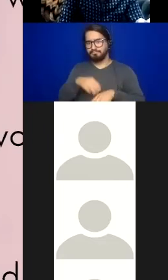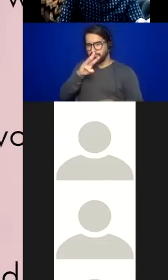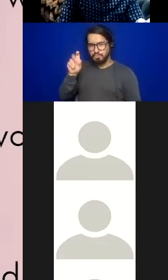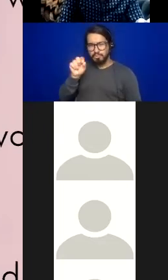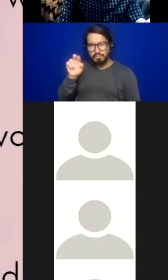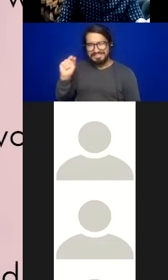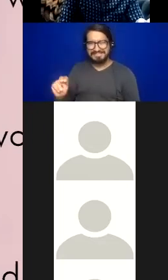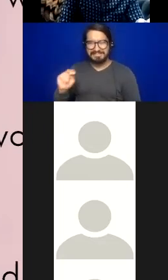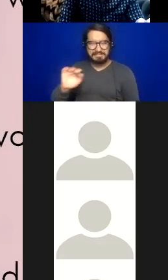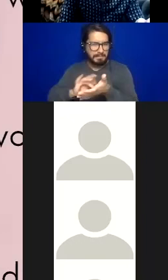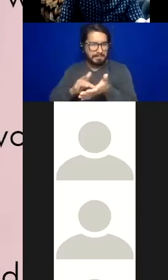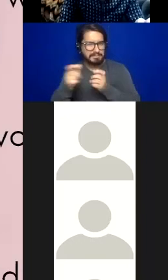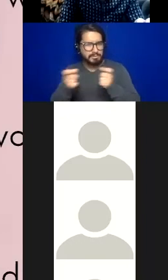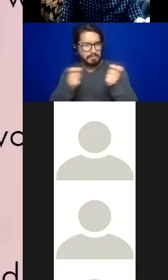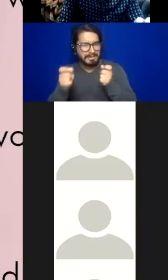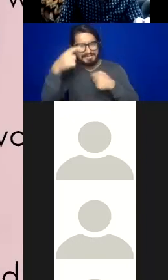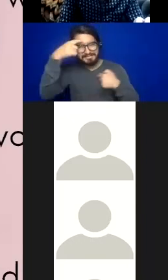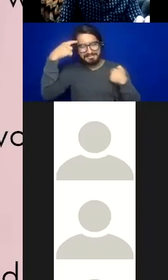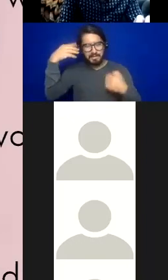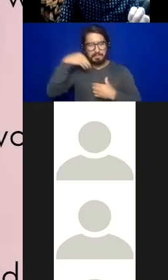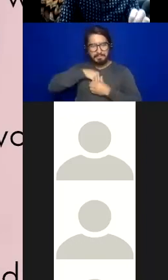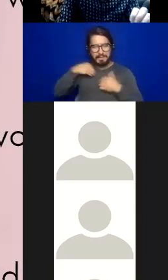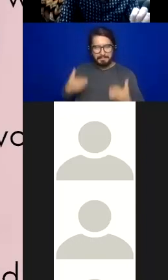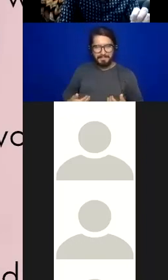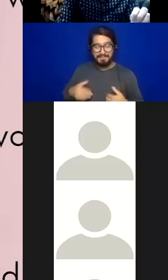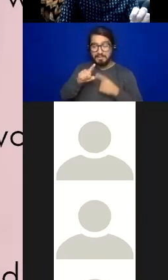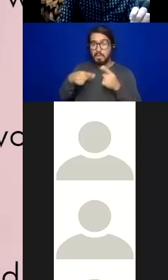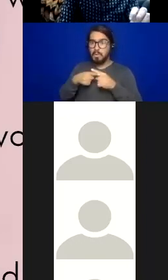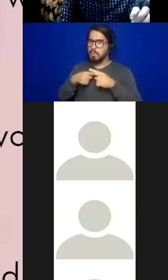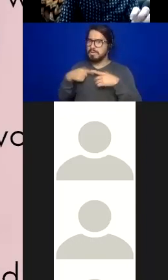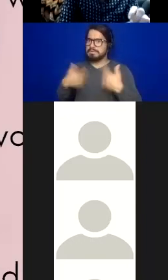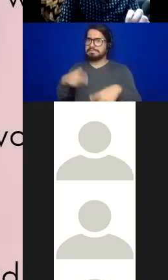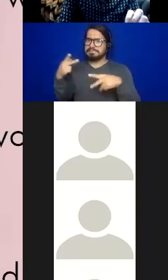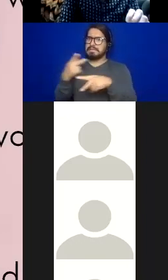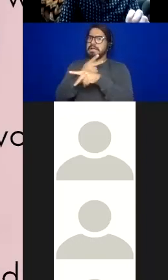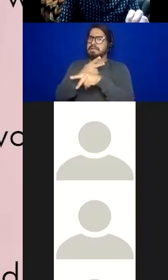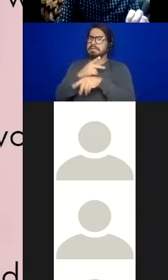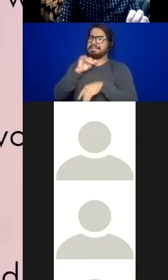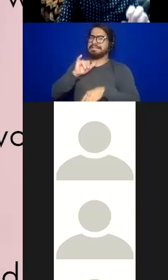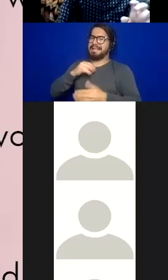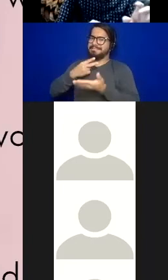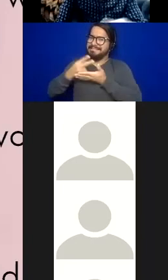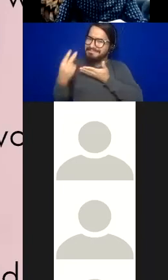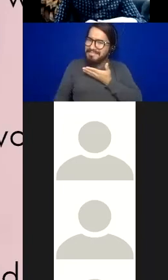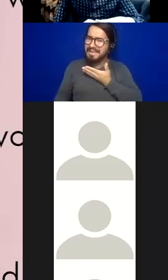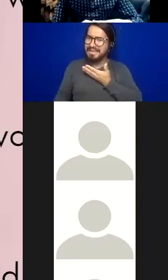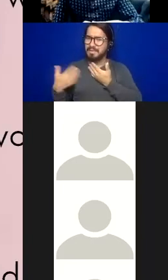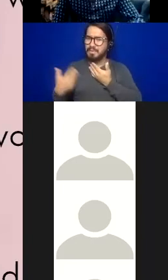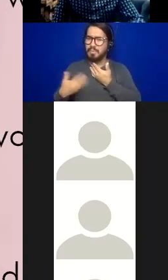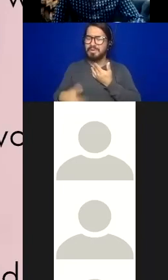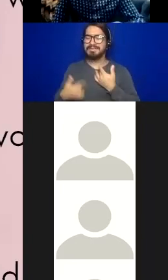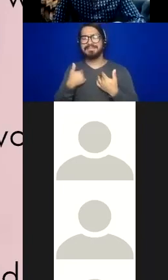to manage the trauma in my body when it was at its most acute expression was a massive fail. They were tracking our